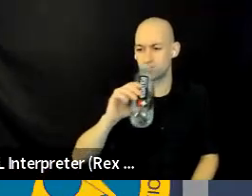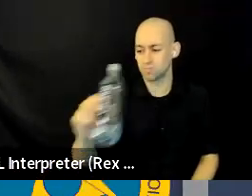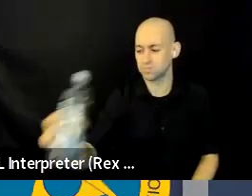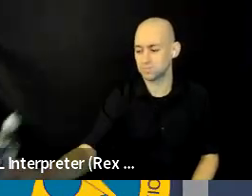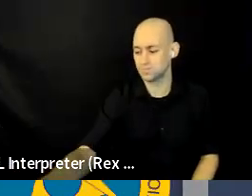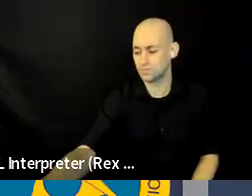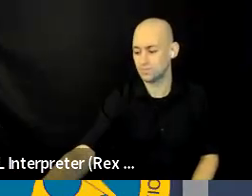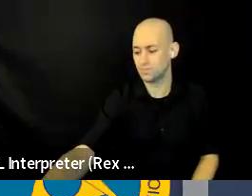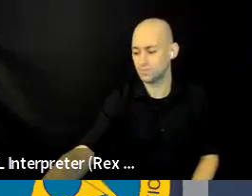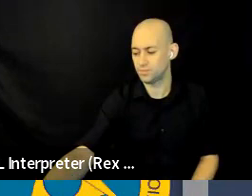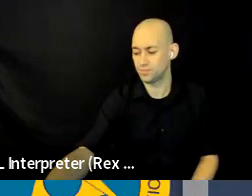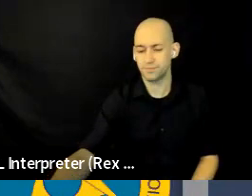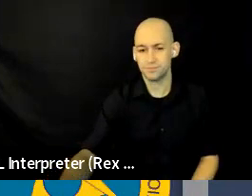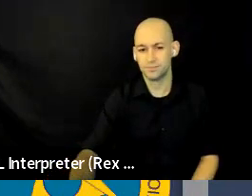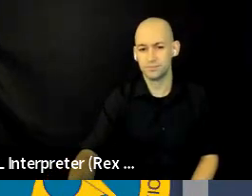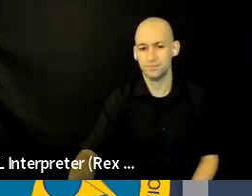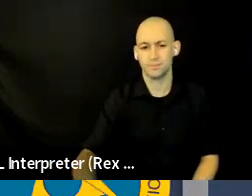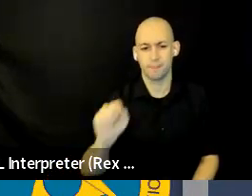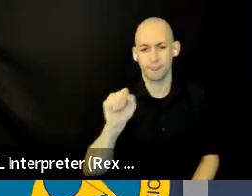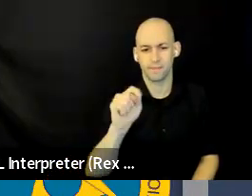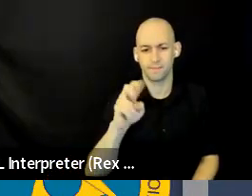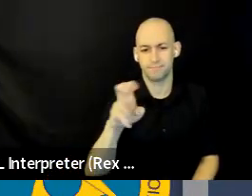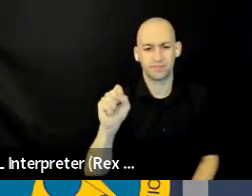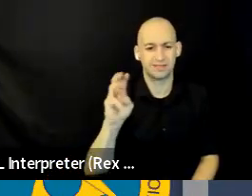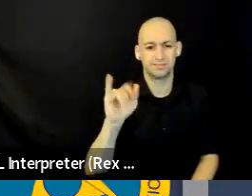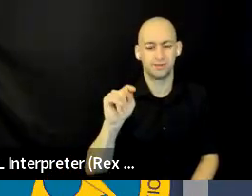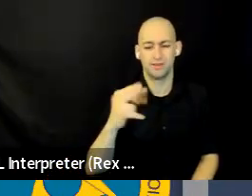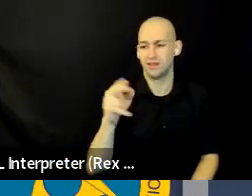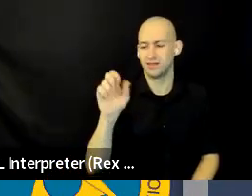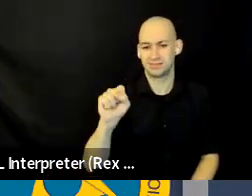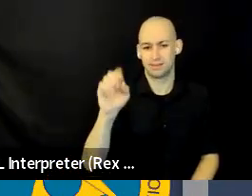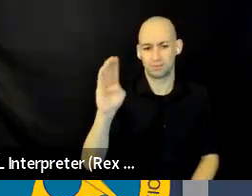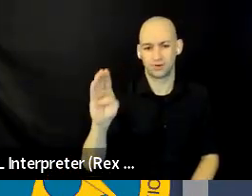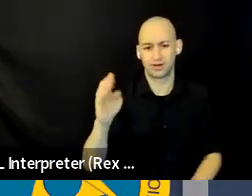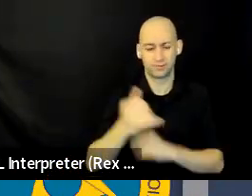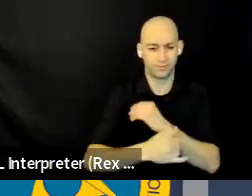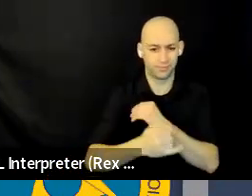Steve Smith from San Bernardino County Transportation that would like to comment.